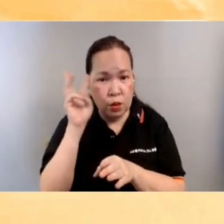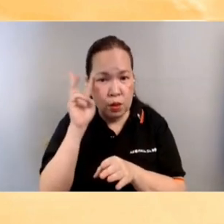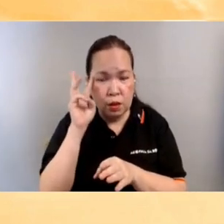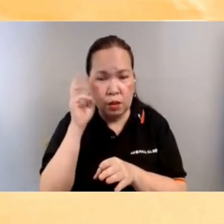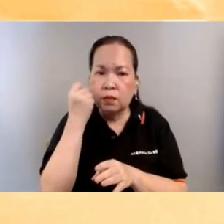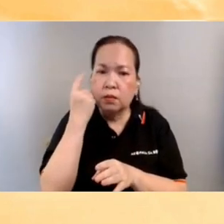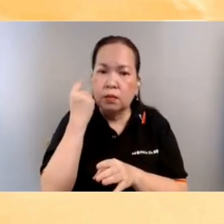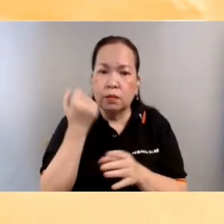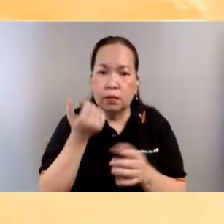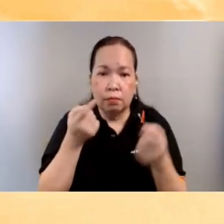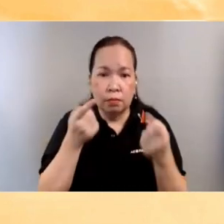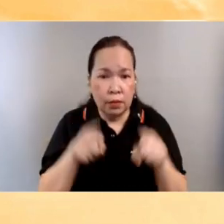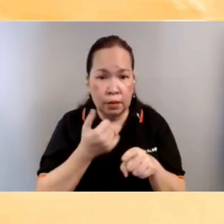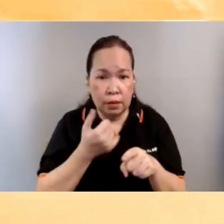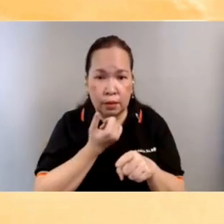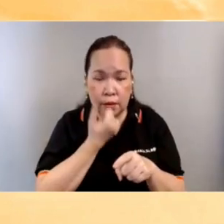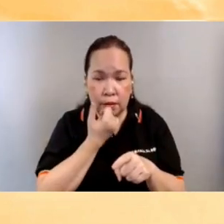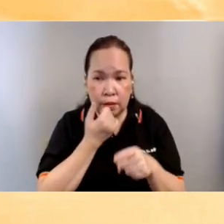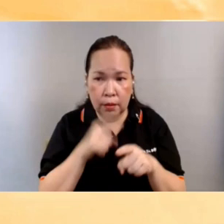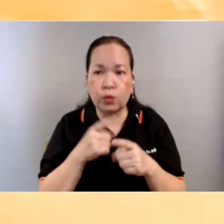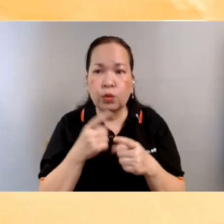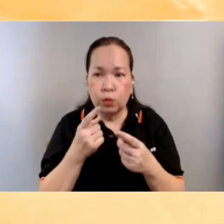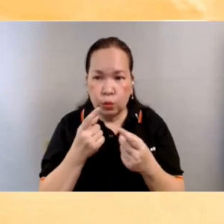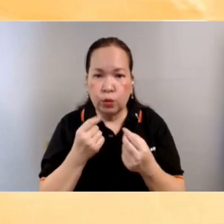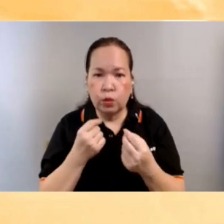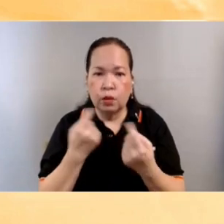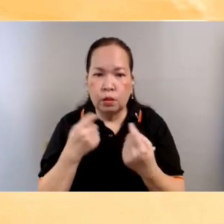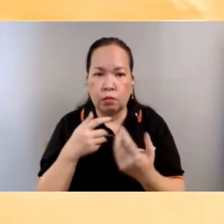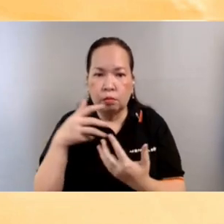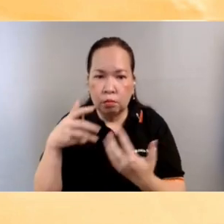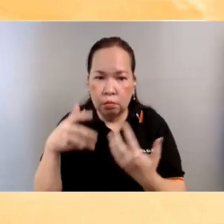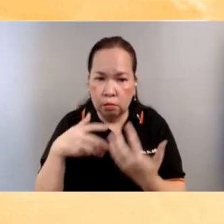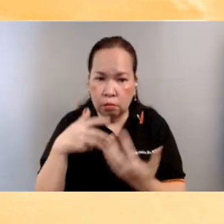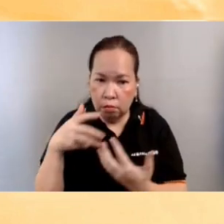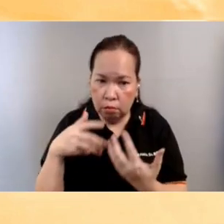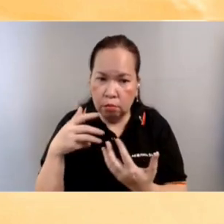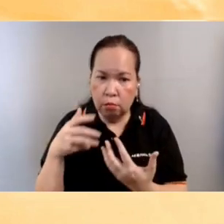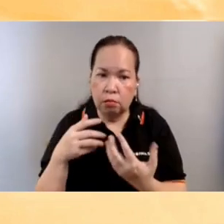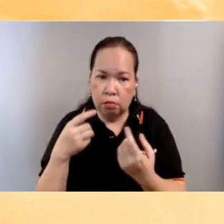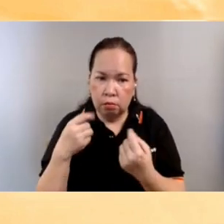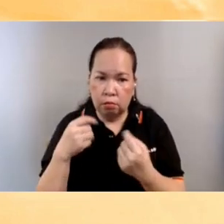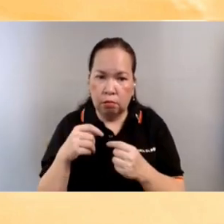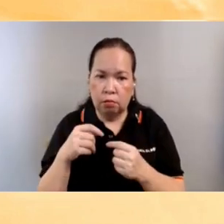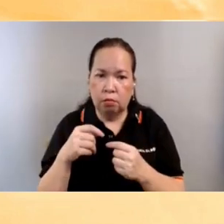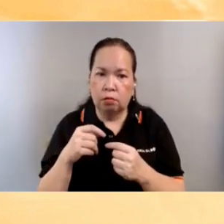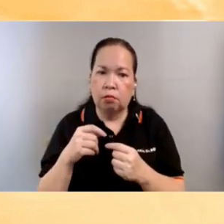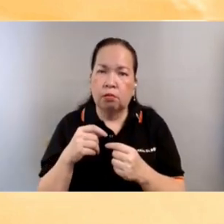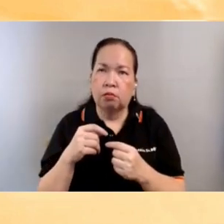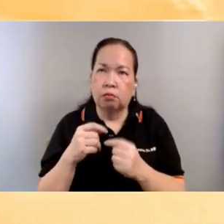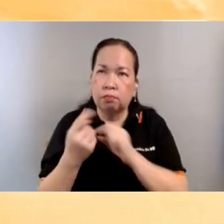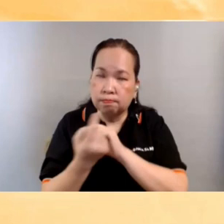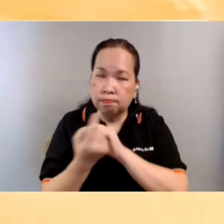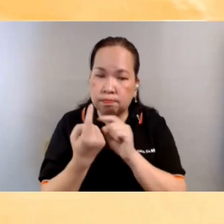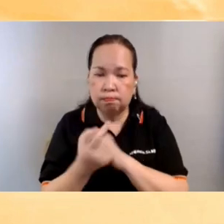me, and I started engaging and opening up my social worker.